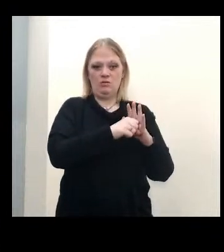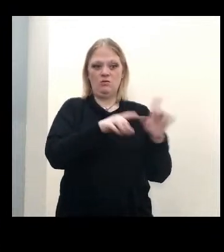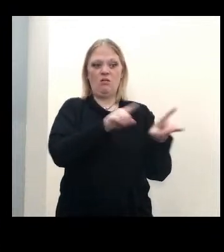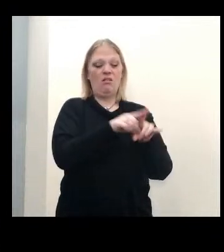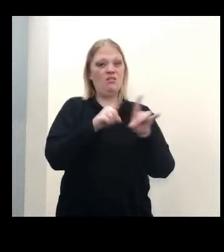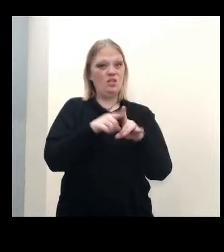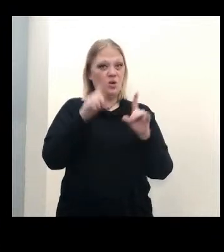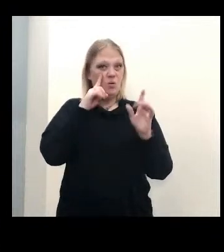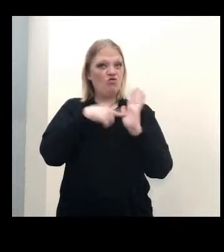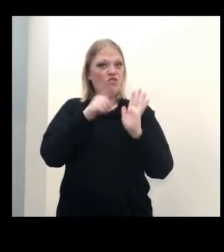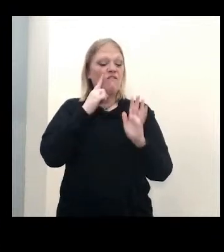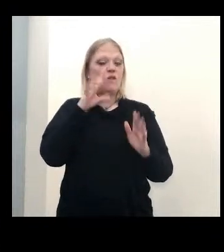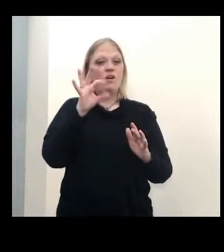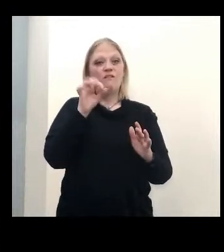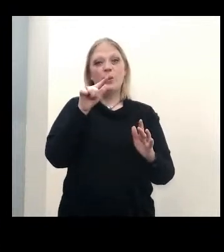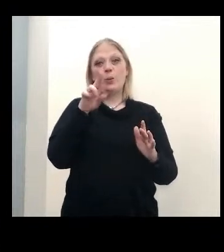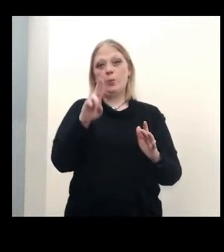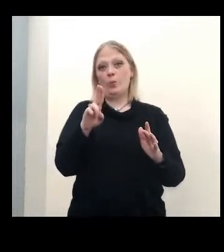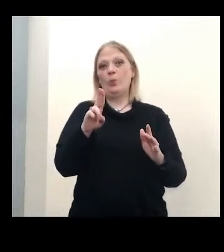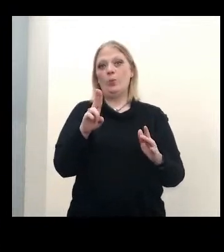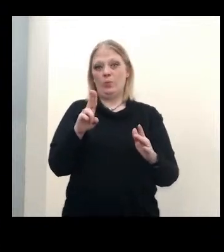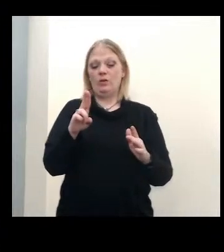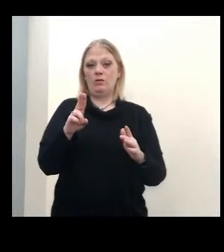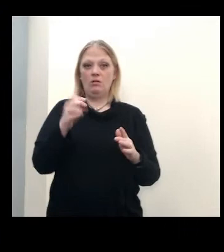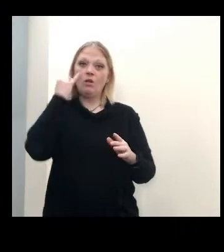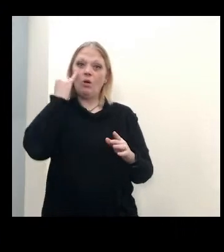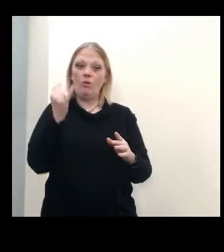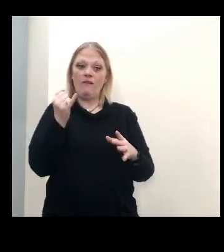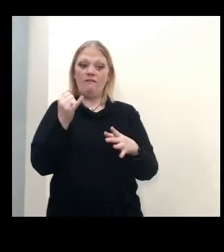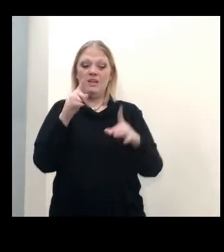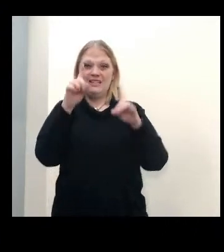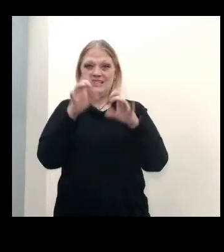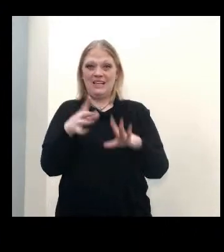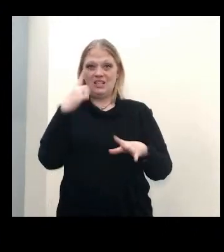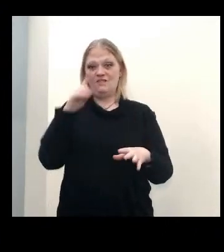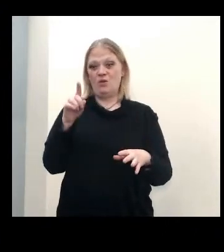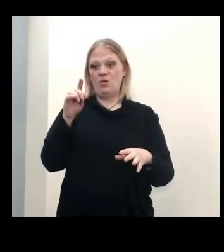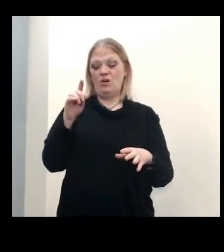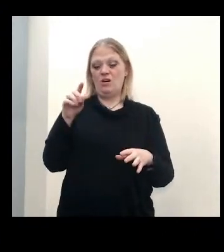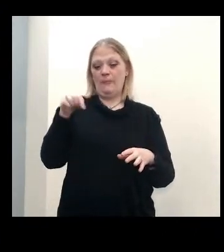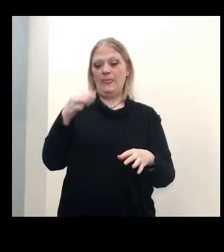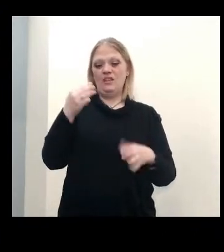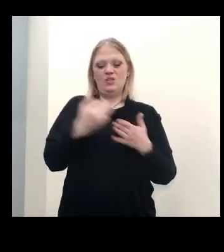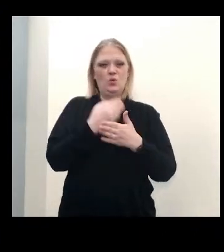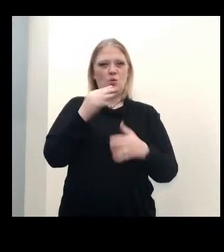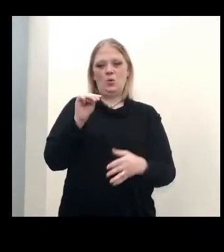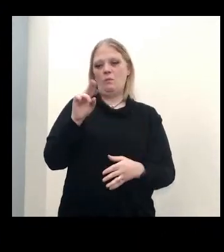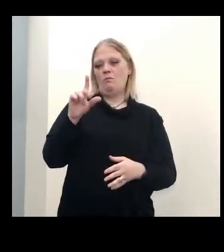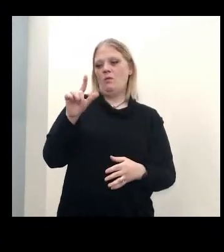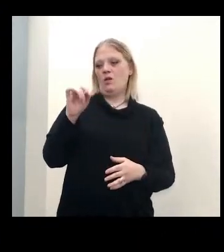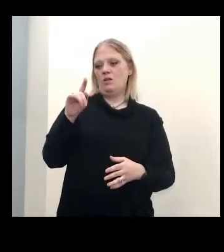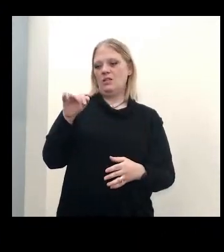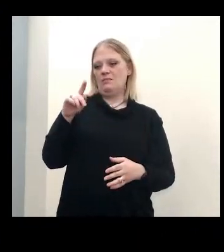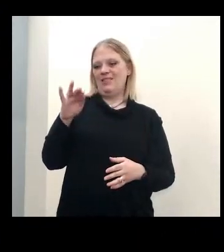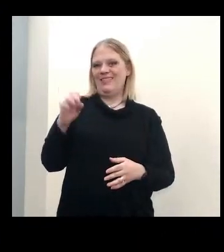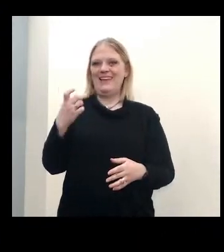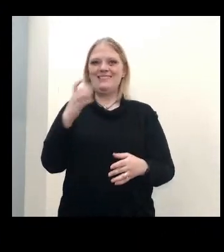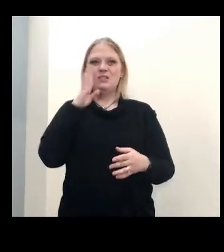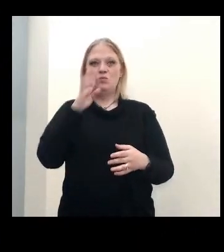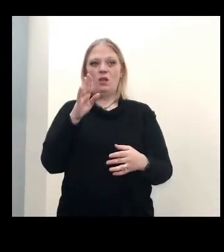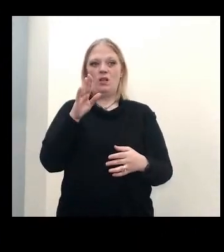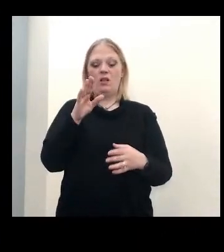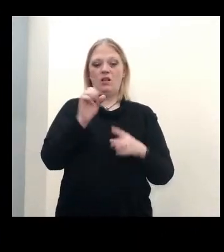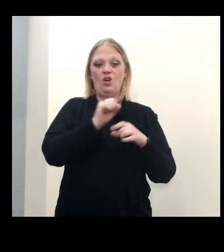testing too, so for those individuals that get tested with the CDC's multiplex test, they will also get a flu test.